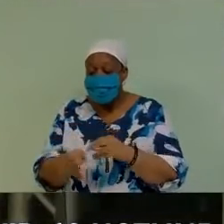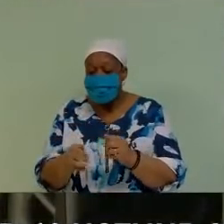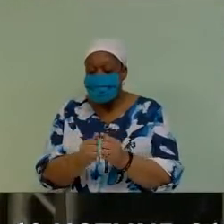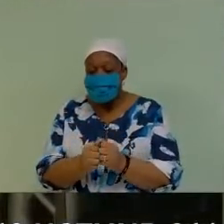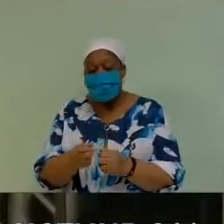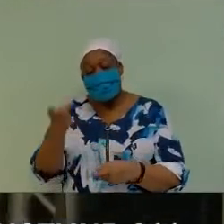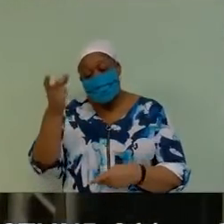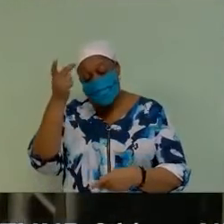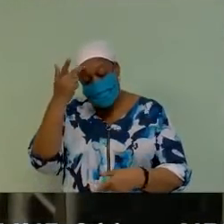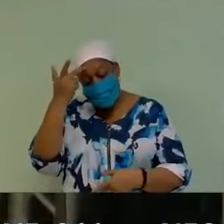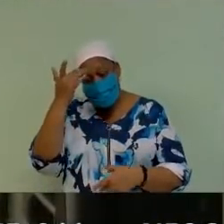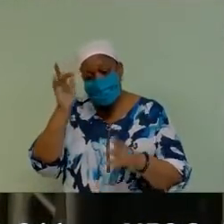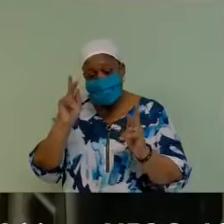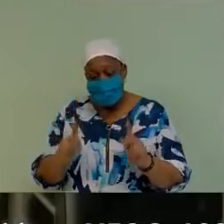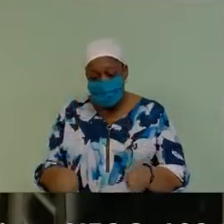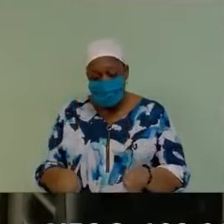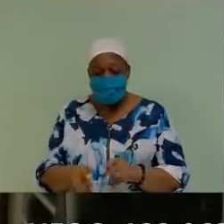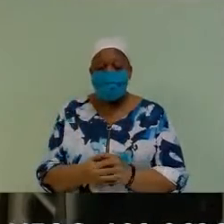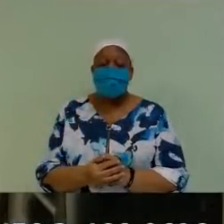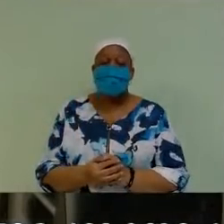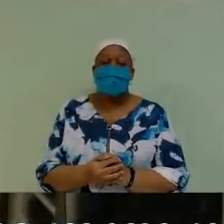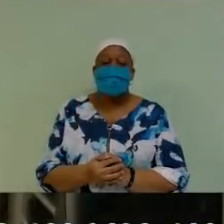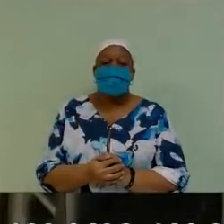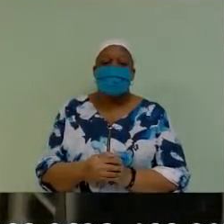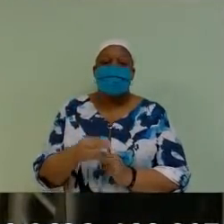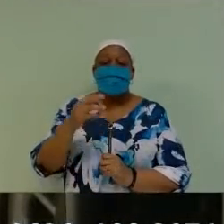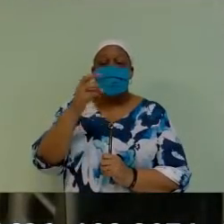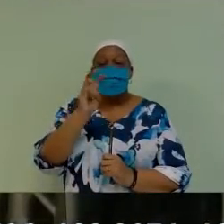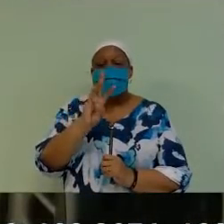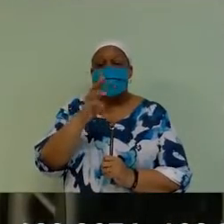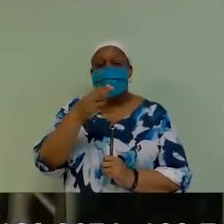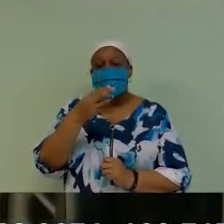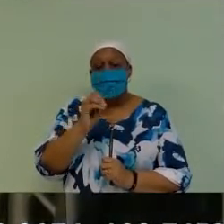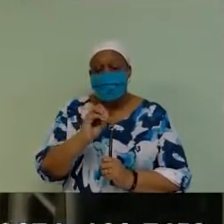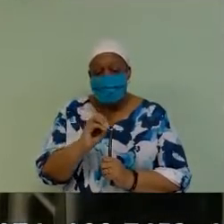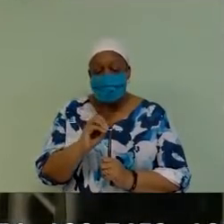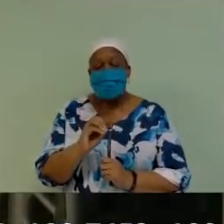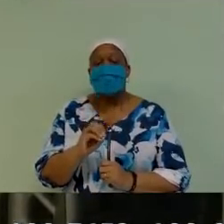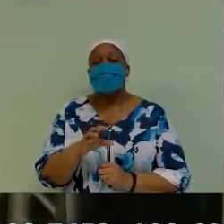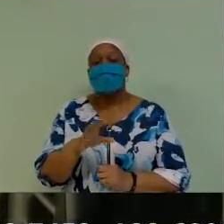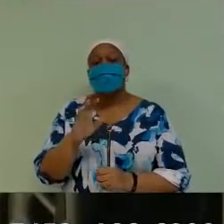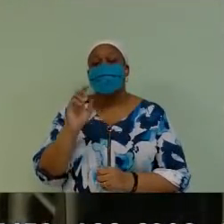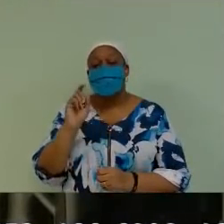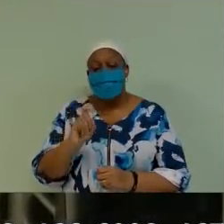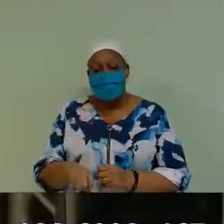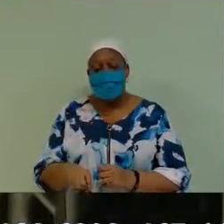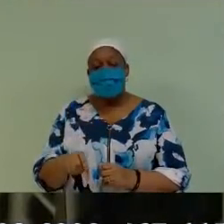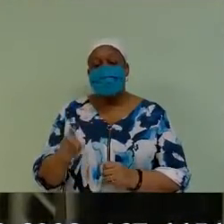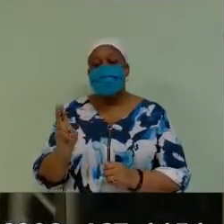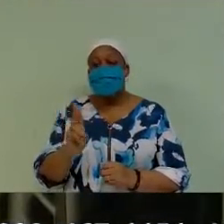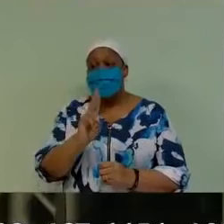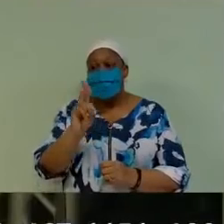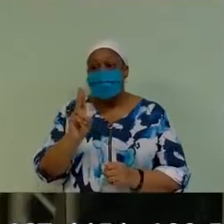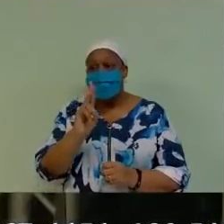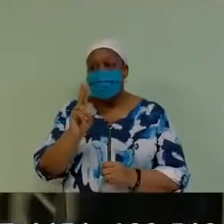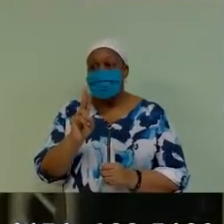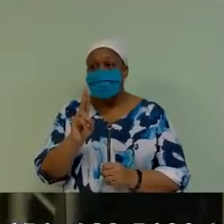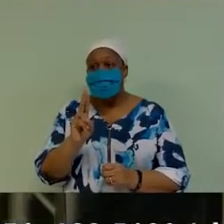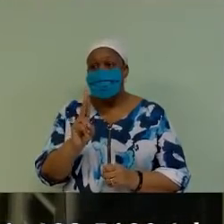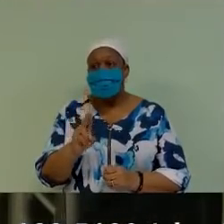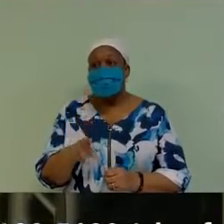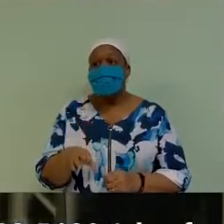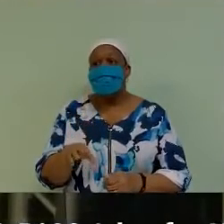World Health Organization continues to advise that health workers use medical masks and